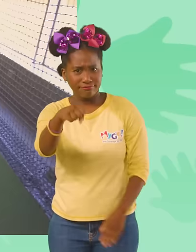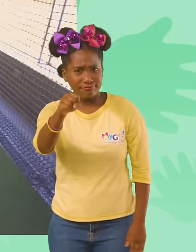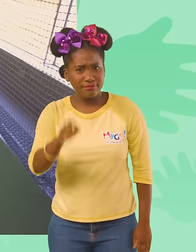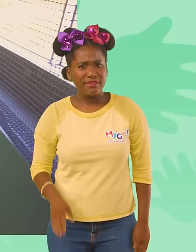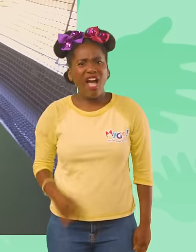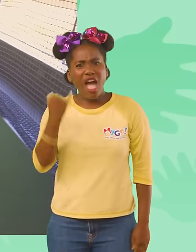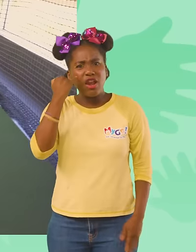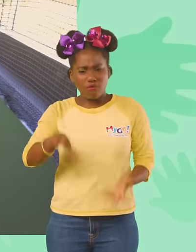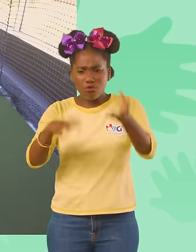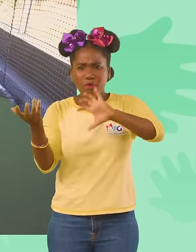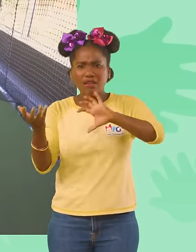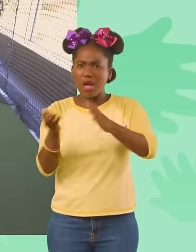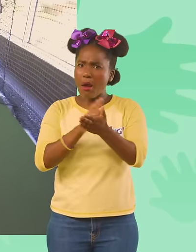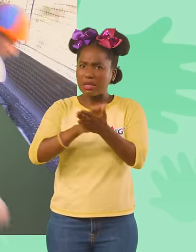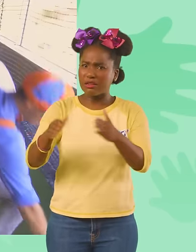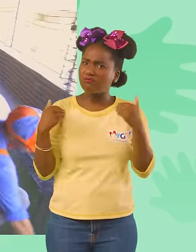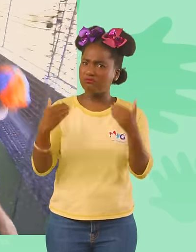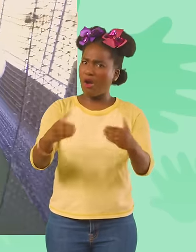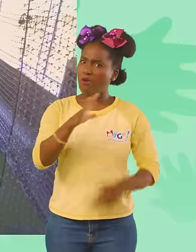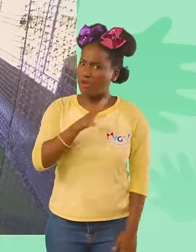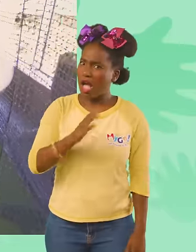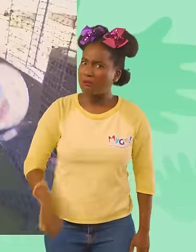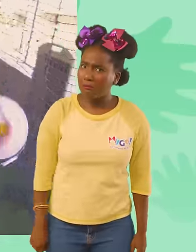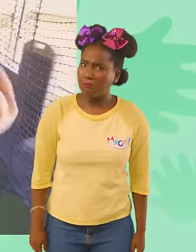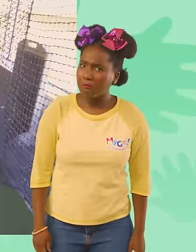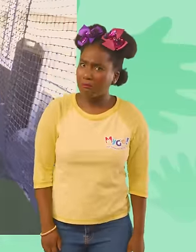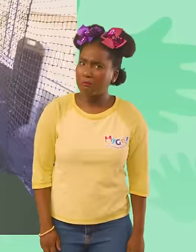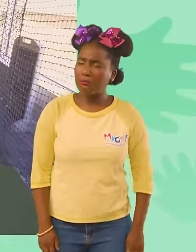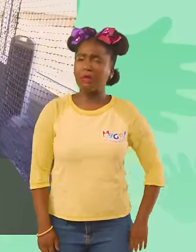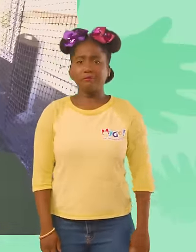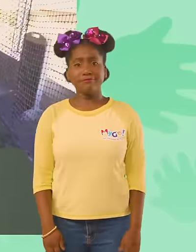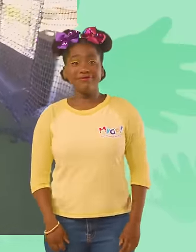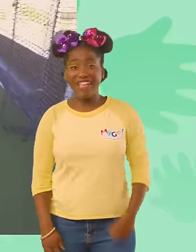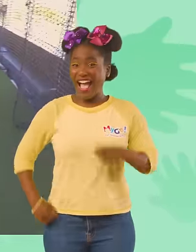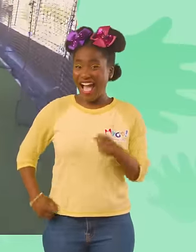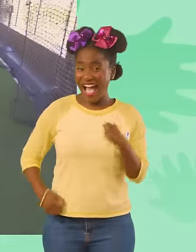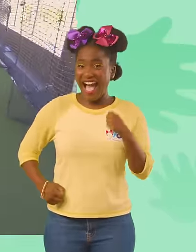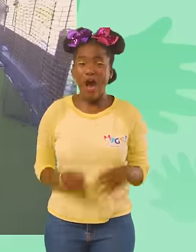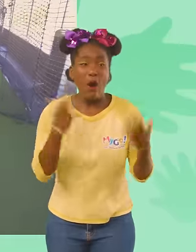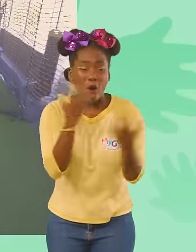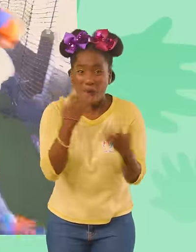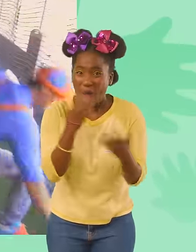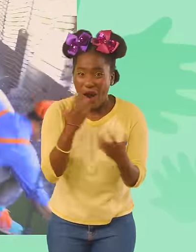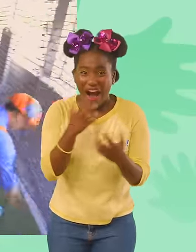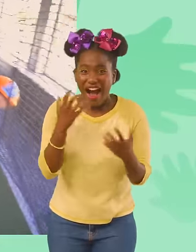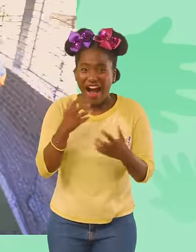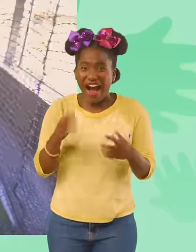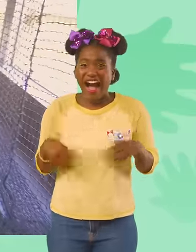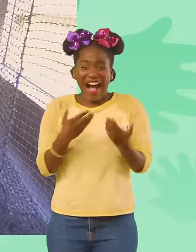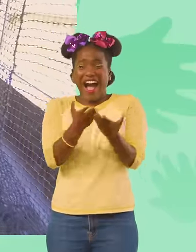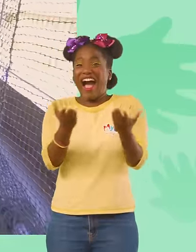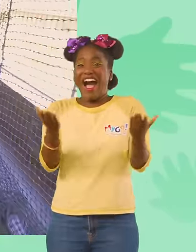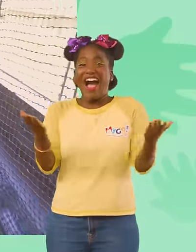pick up after yourself. Clean up, clean up, clean up your stuff. Clean up, clean up, clean up your stuff.